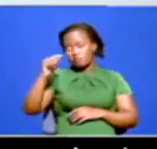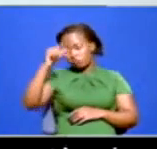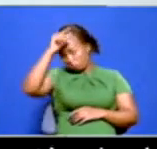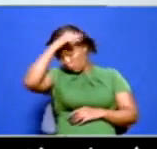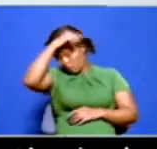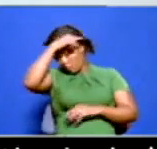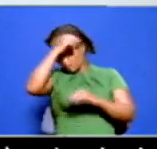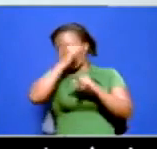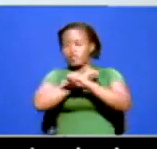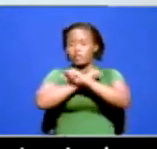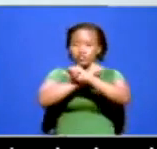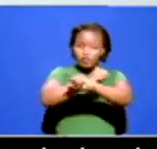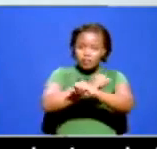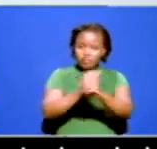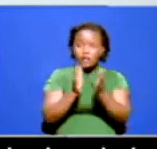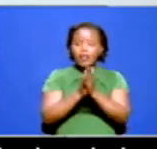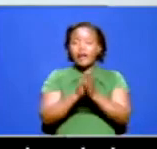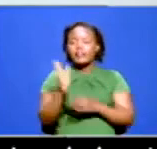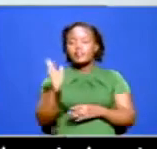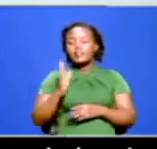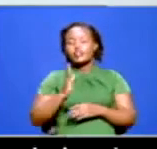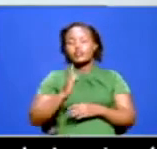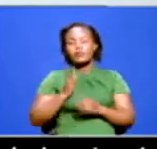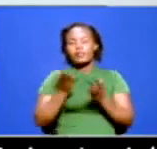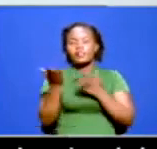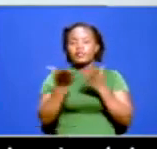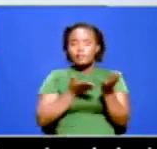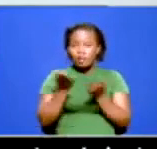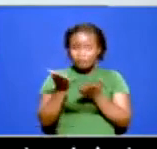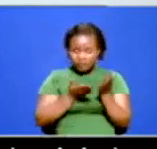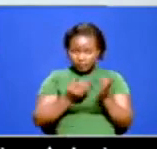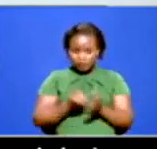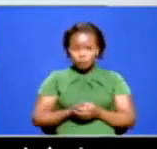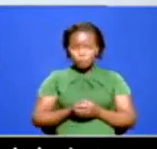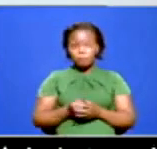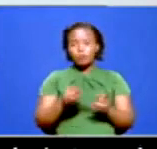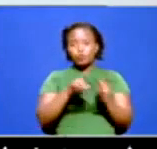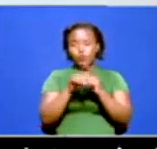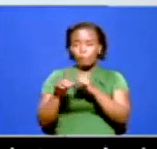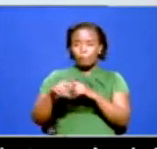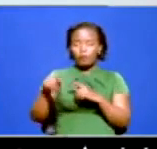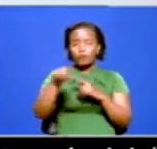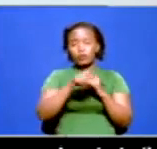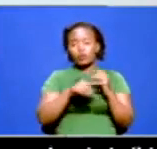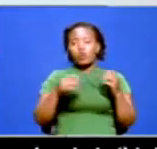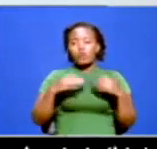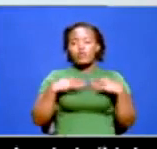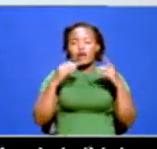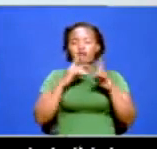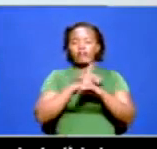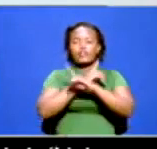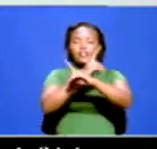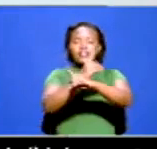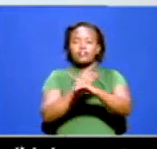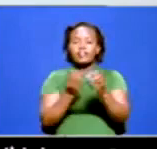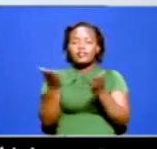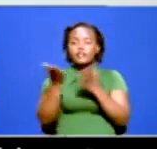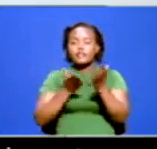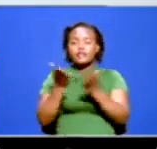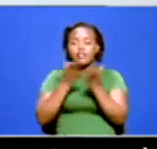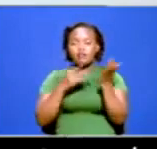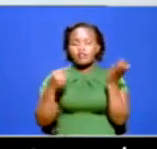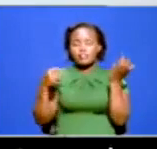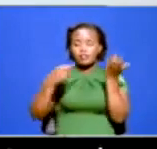and security studies, a bachelor's degree. Then we have a Defense Forces Technical College that